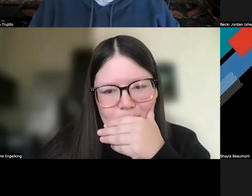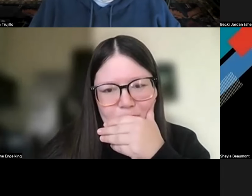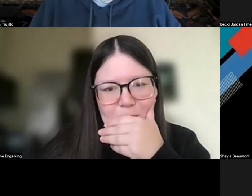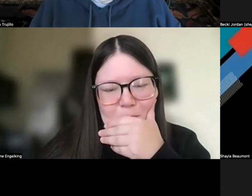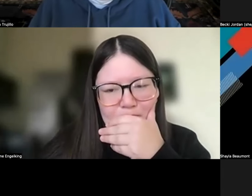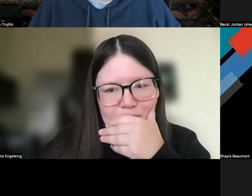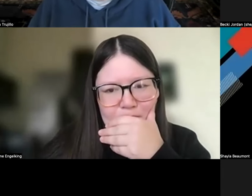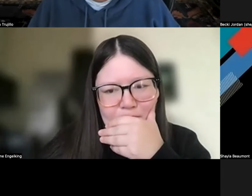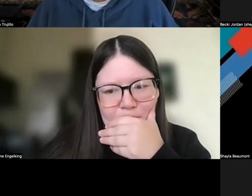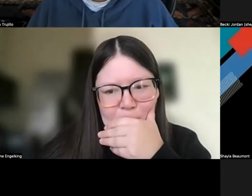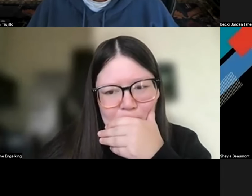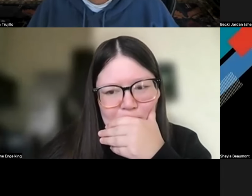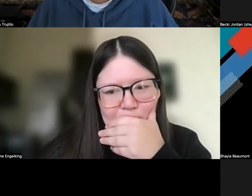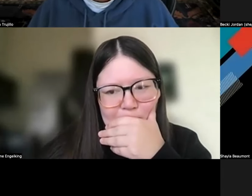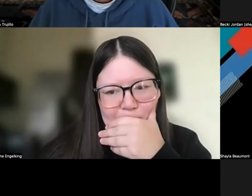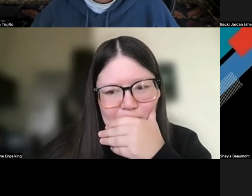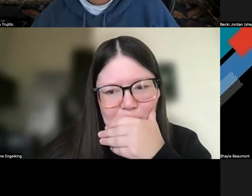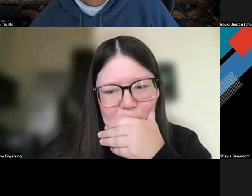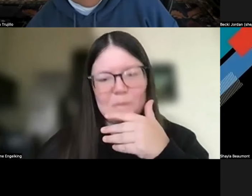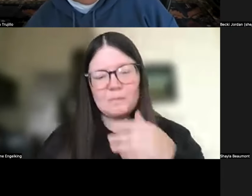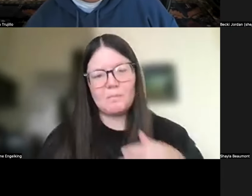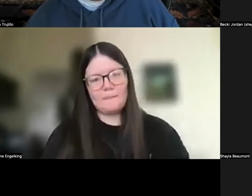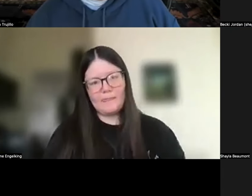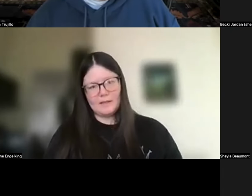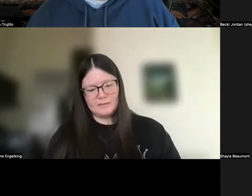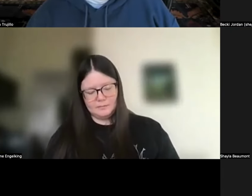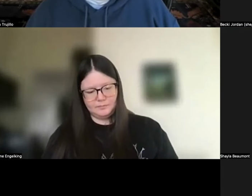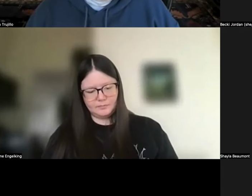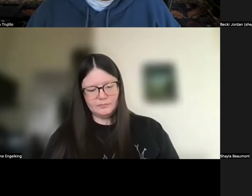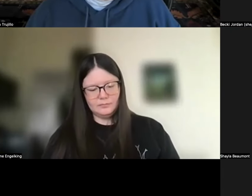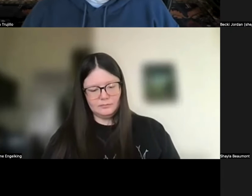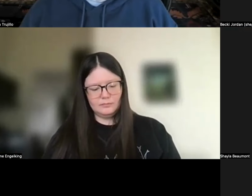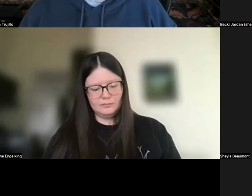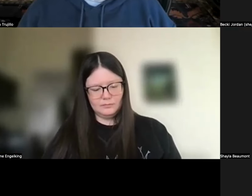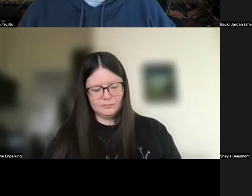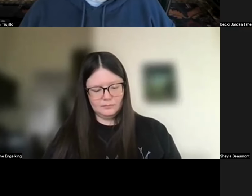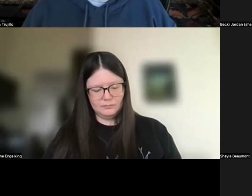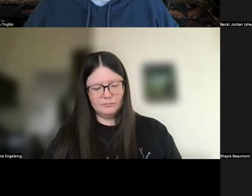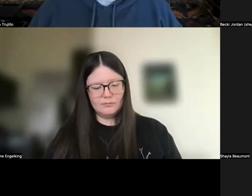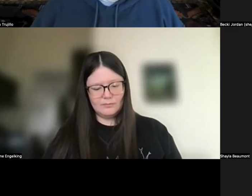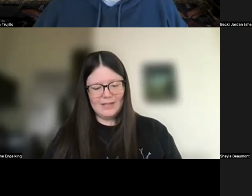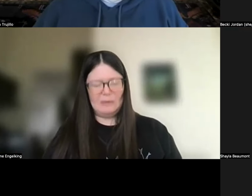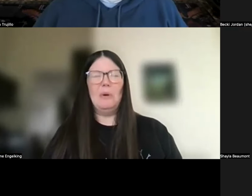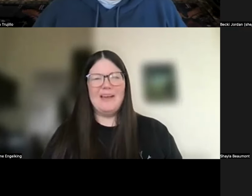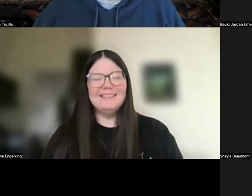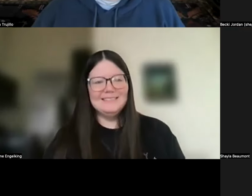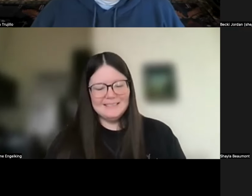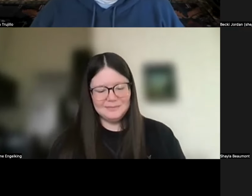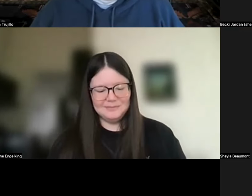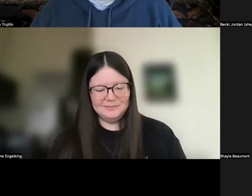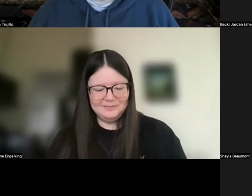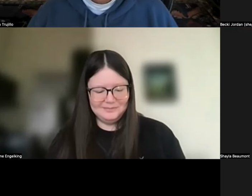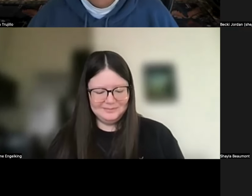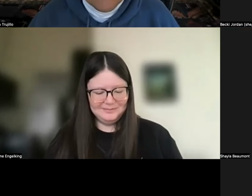and not being afraid to ask. Like he didn't, you know, there's also appropriate asking and then weird